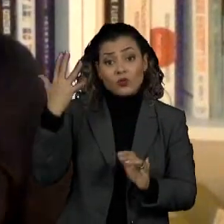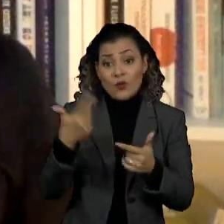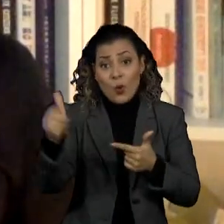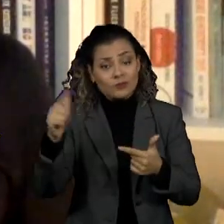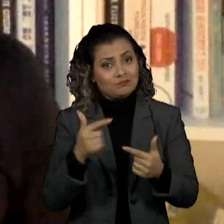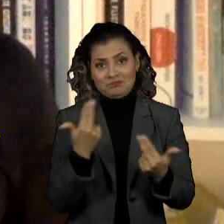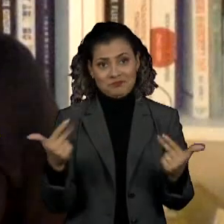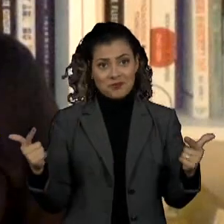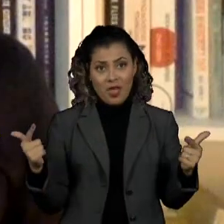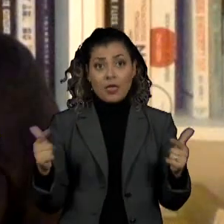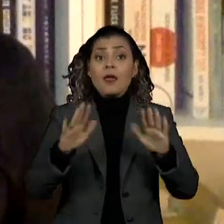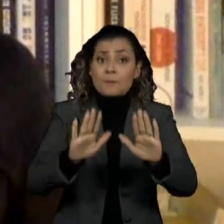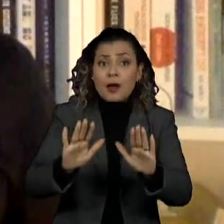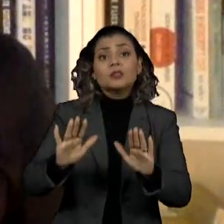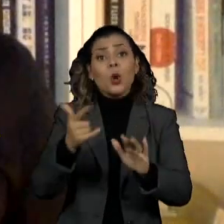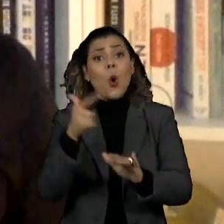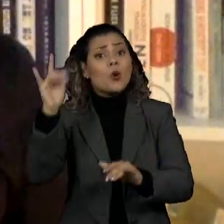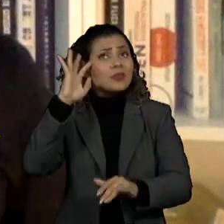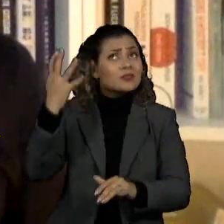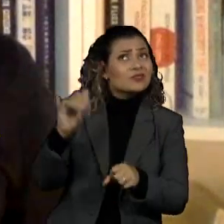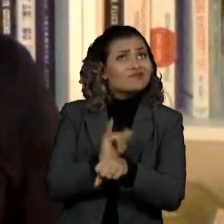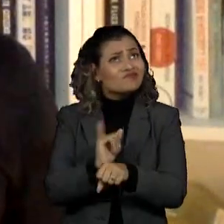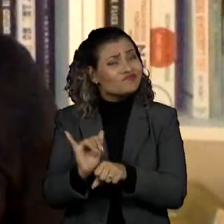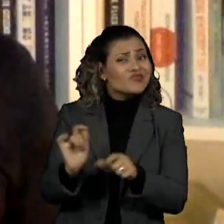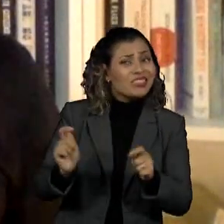it. One way around it is masking.